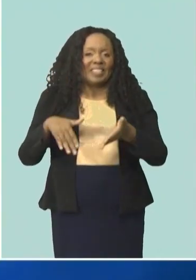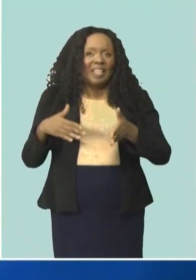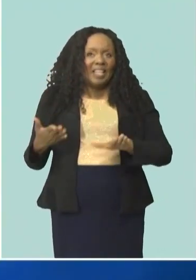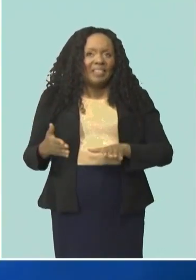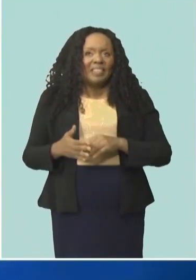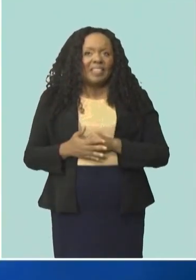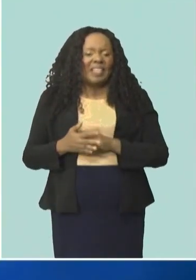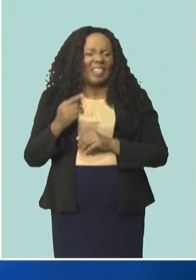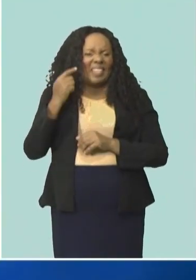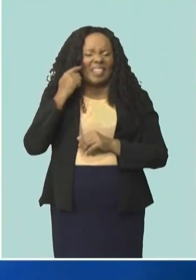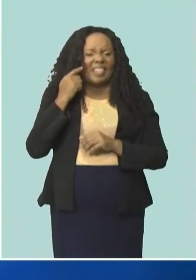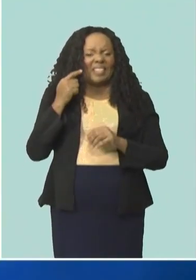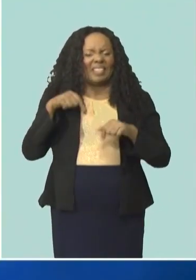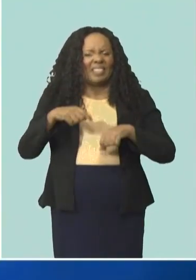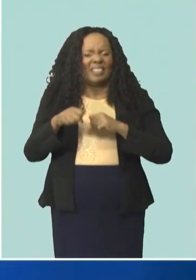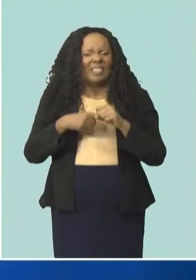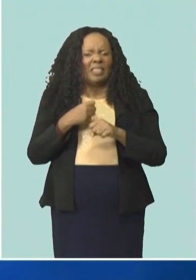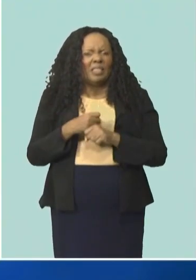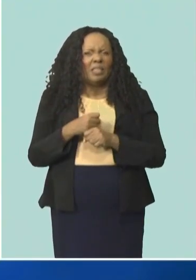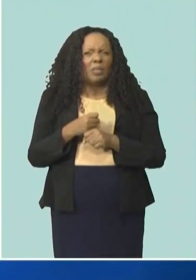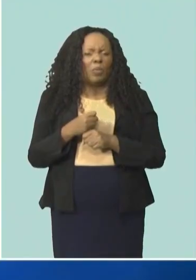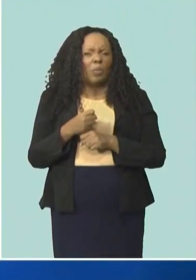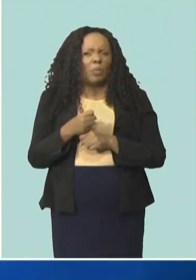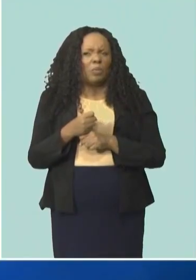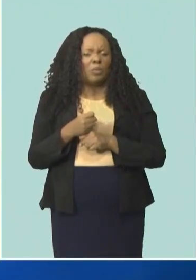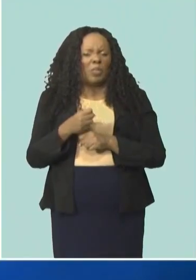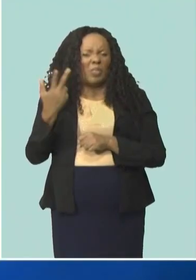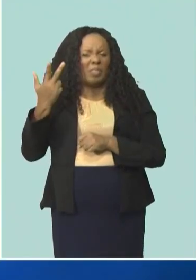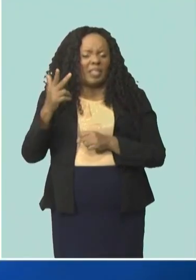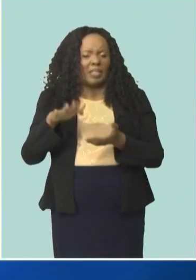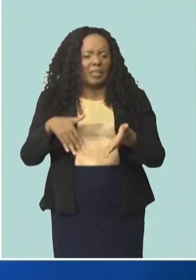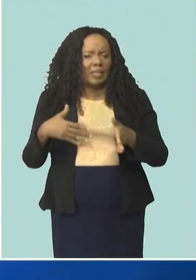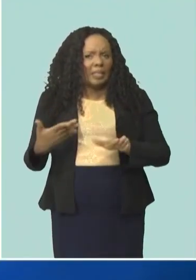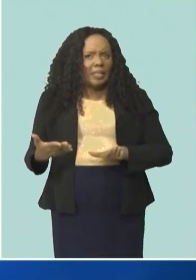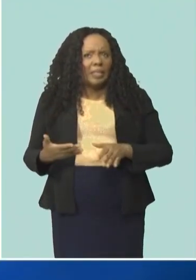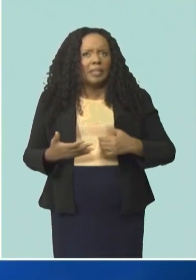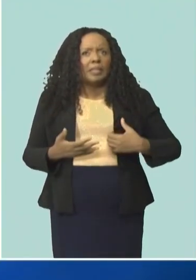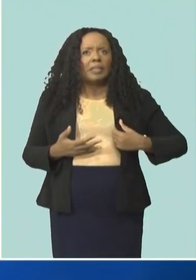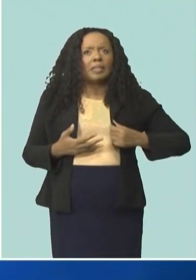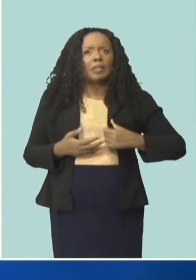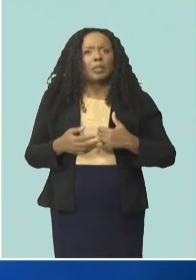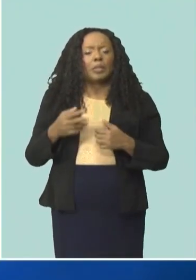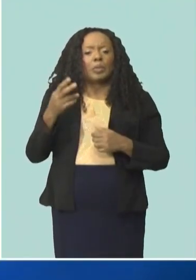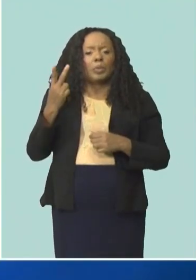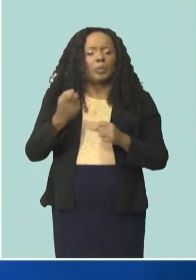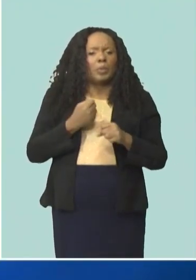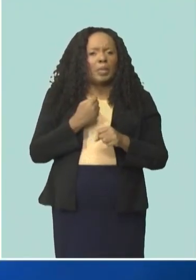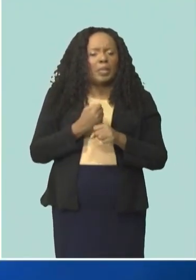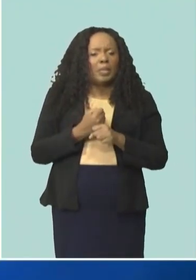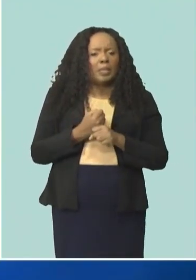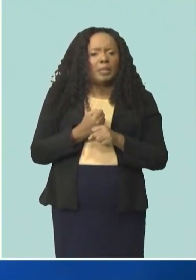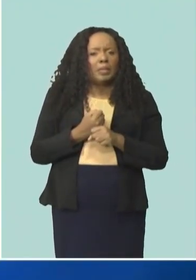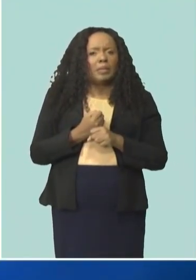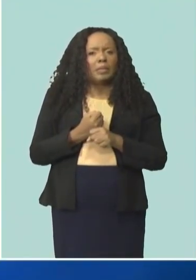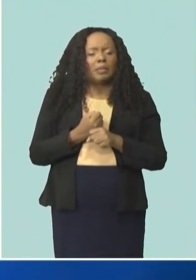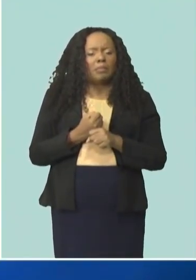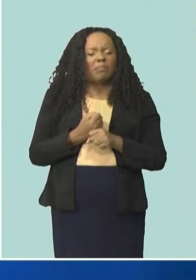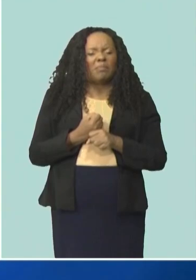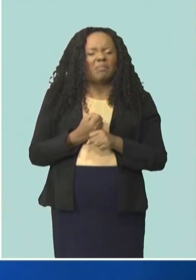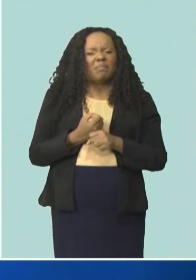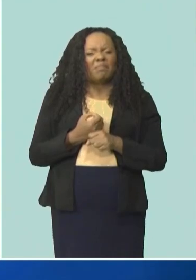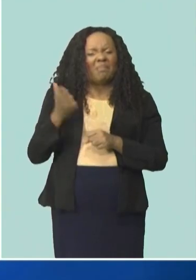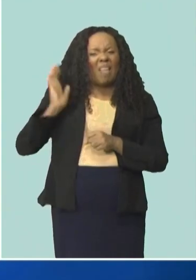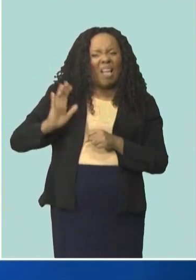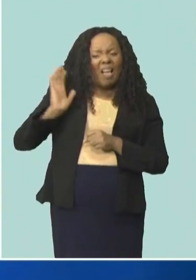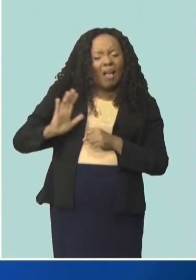3 deaths, and some years 1, and I think 2 years we had 0. Thanks to the police